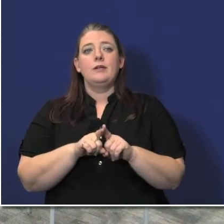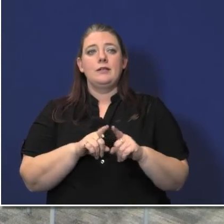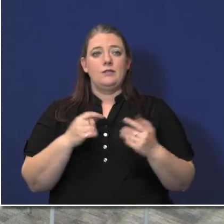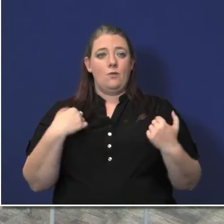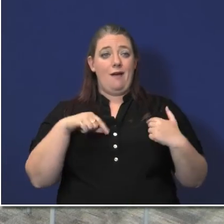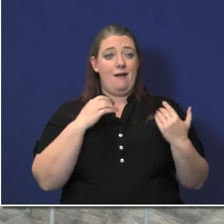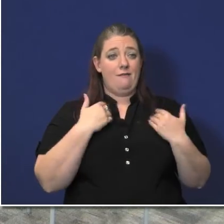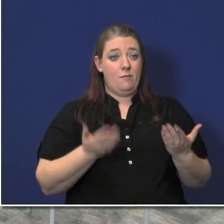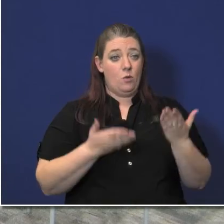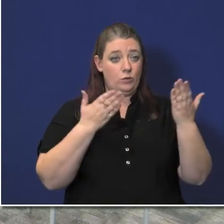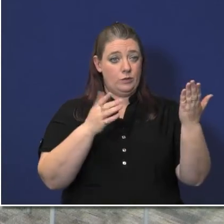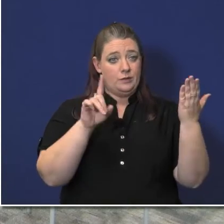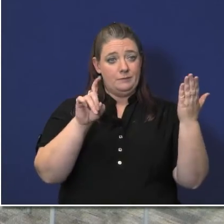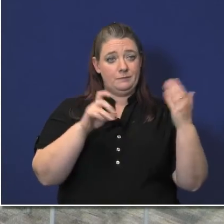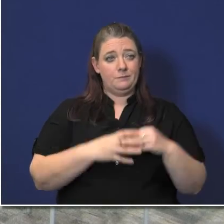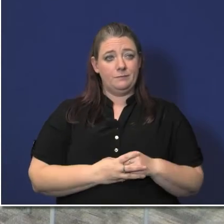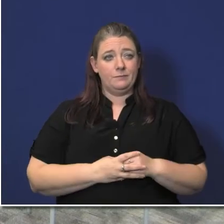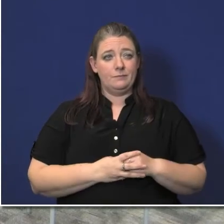I have a motion?